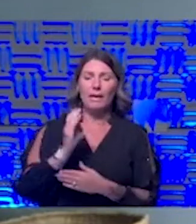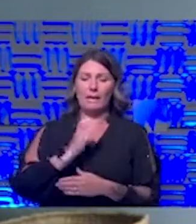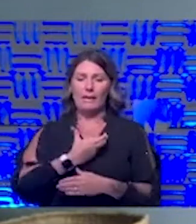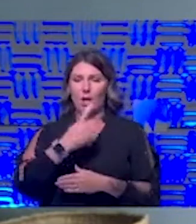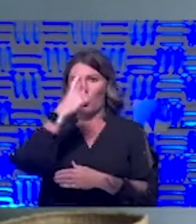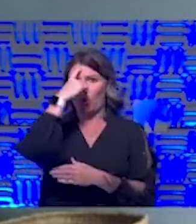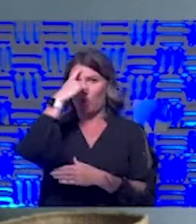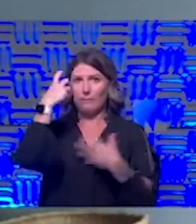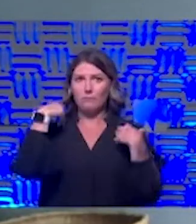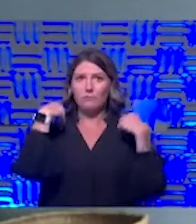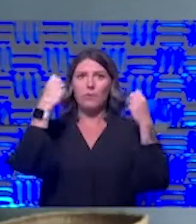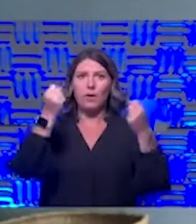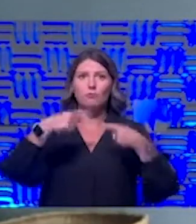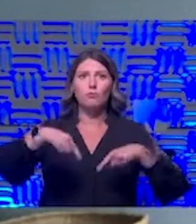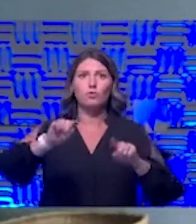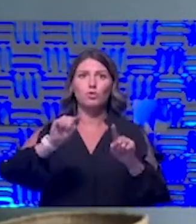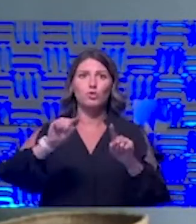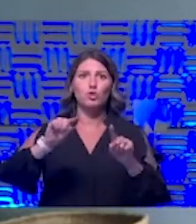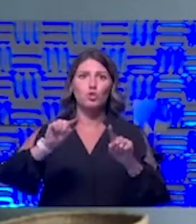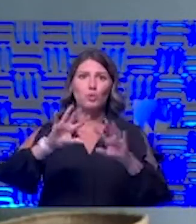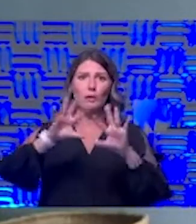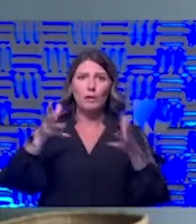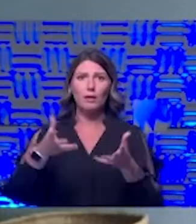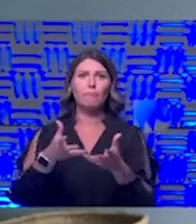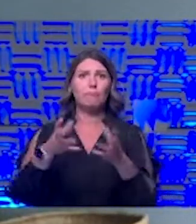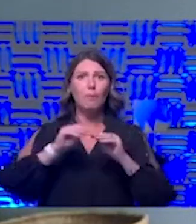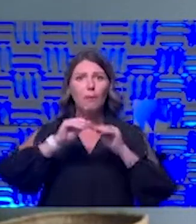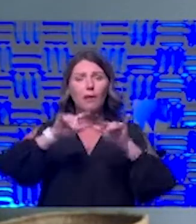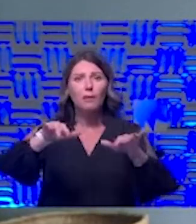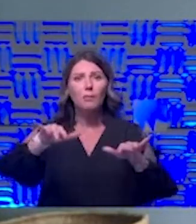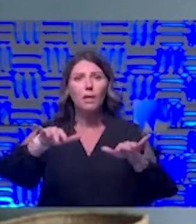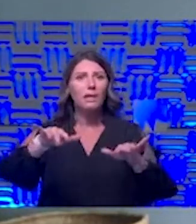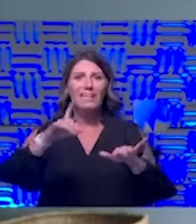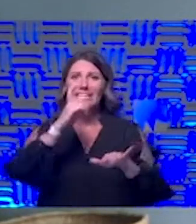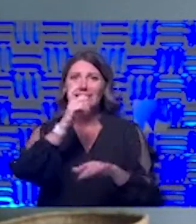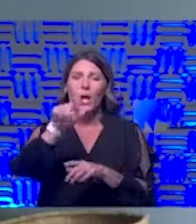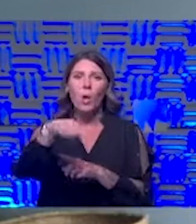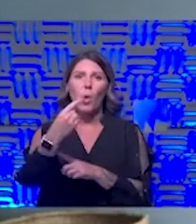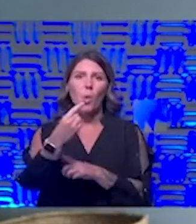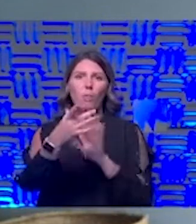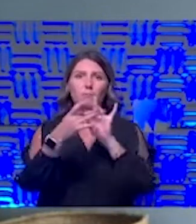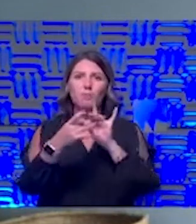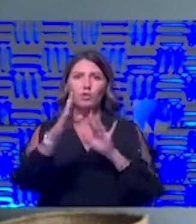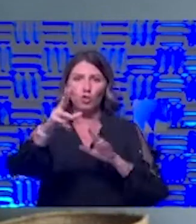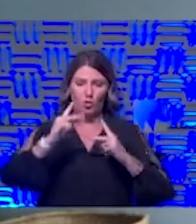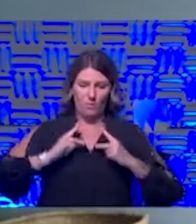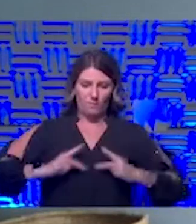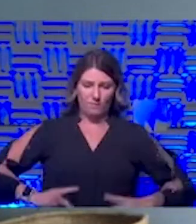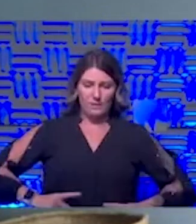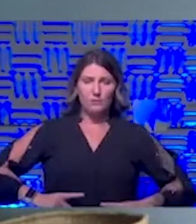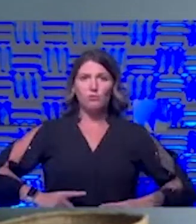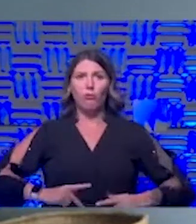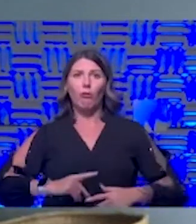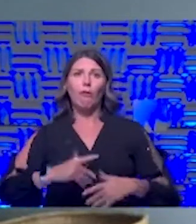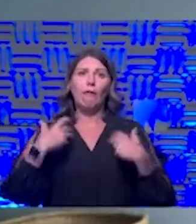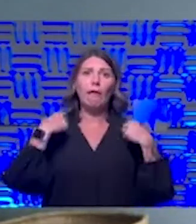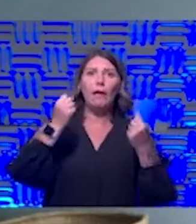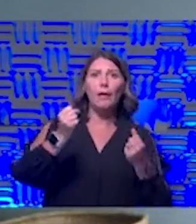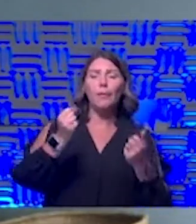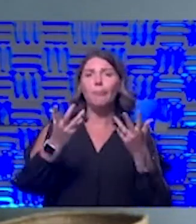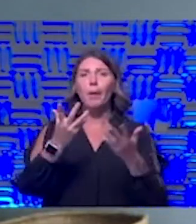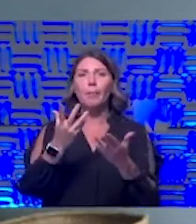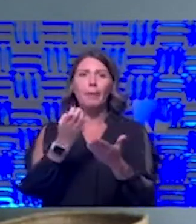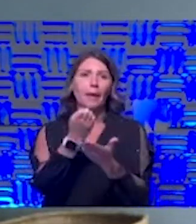health in this pandemic, it isn't just about your physical health. It's also about maybe your economic health,